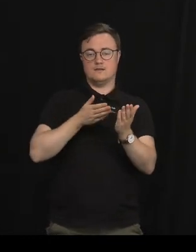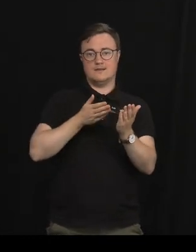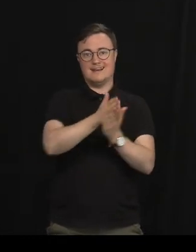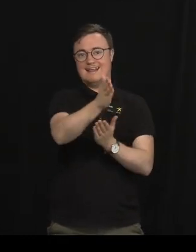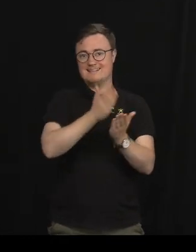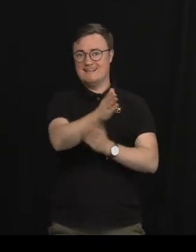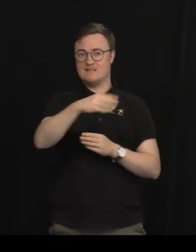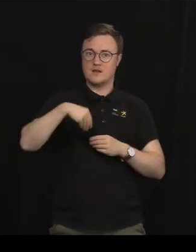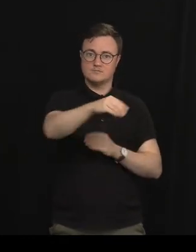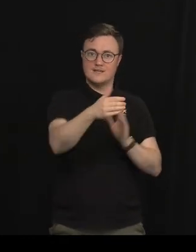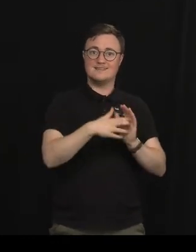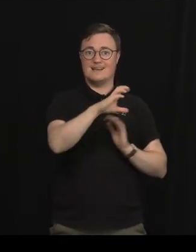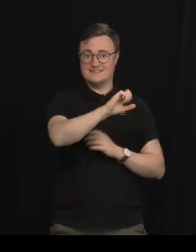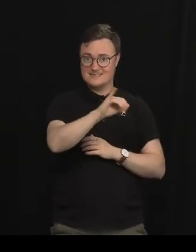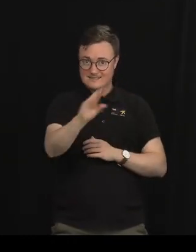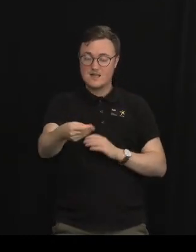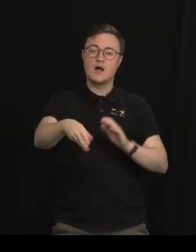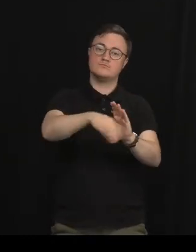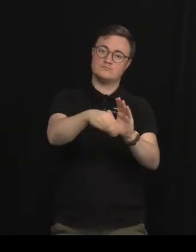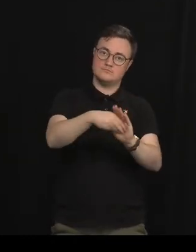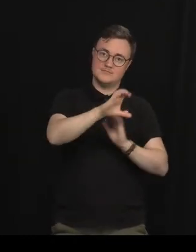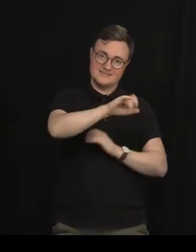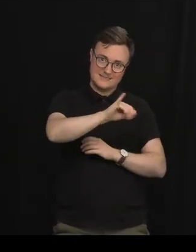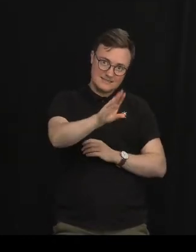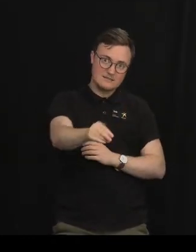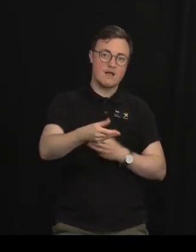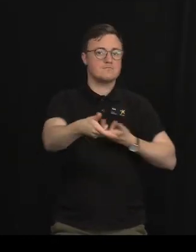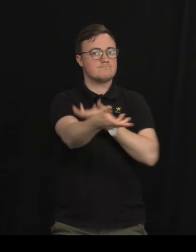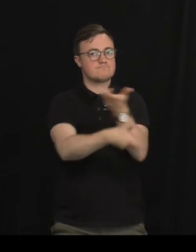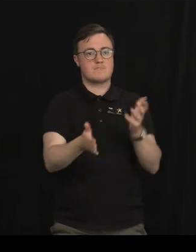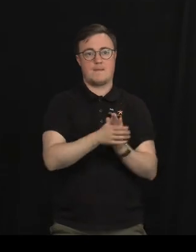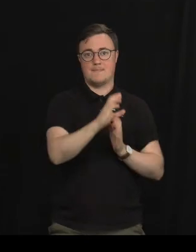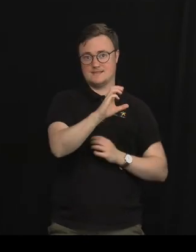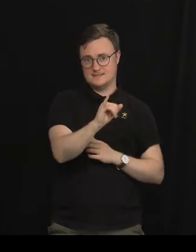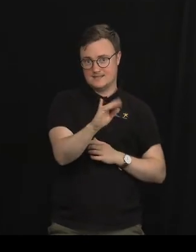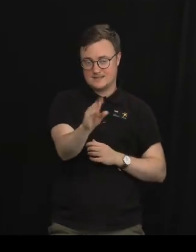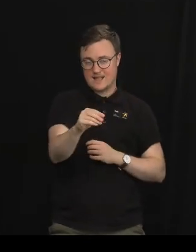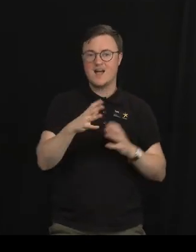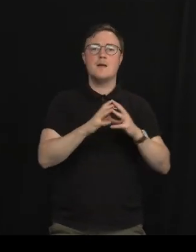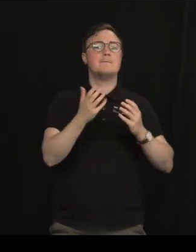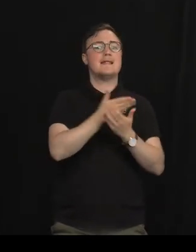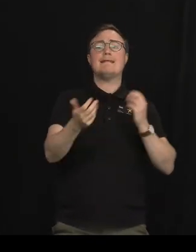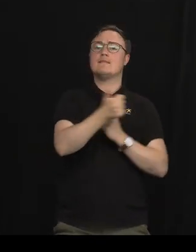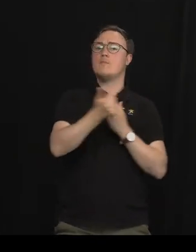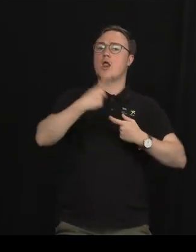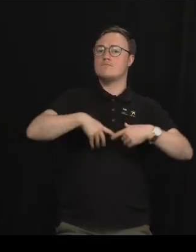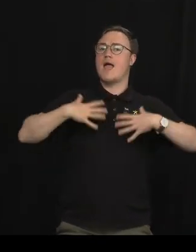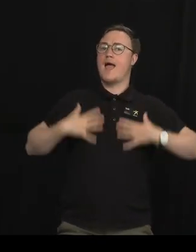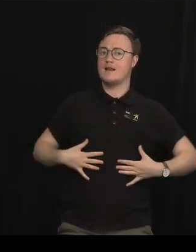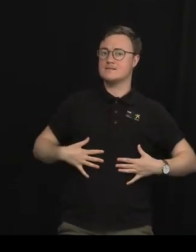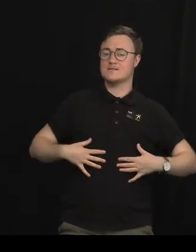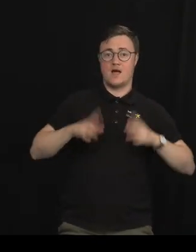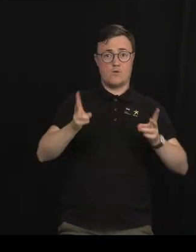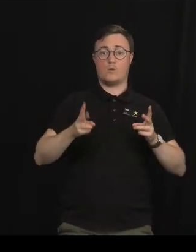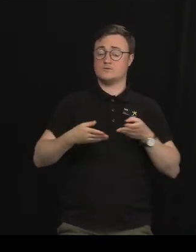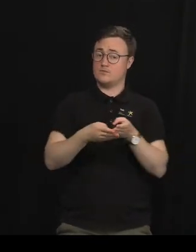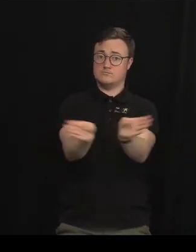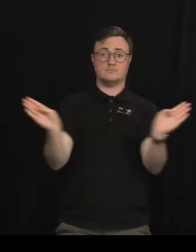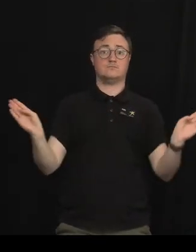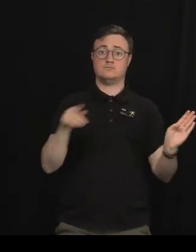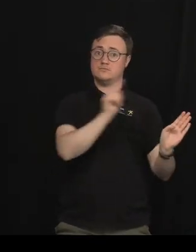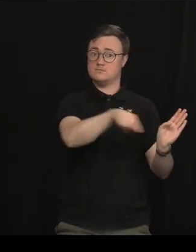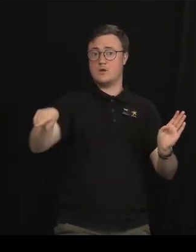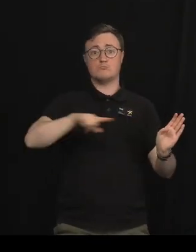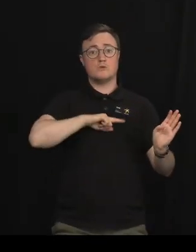So, I mean, the work that Sida is doing in terms of what the bilateral cooperation, but not just in health, I would say, in all other sectors as well,